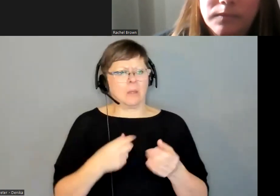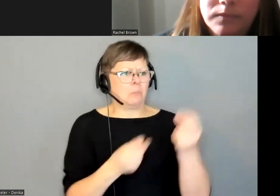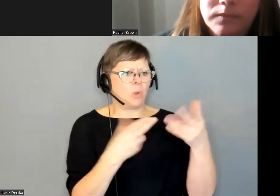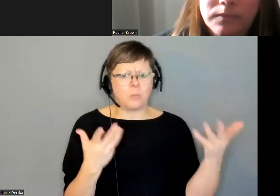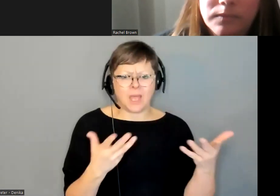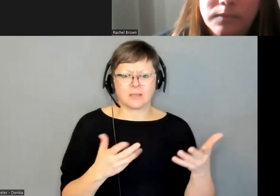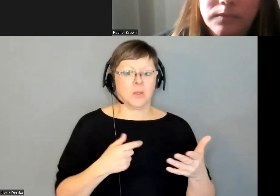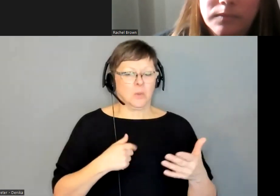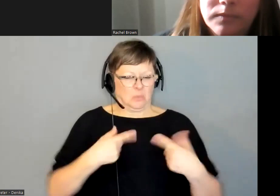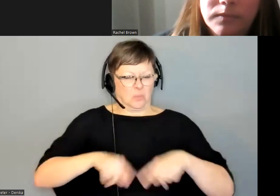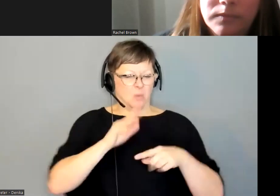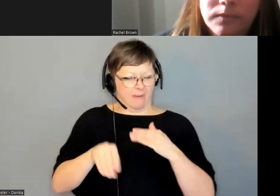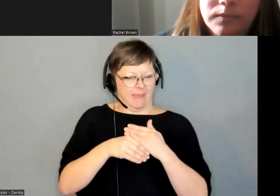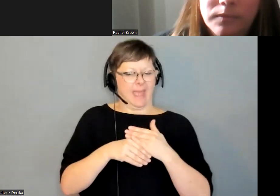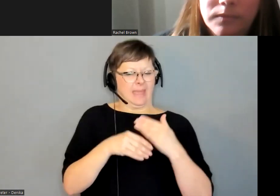as well.